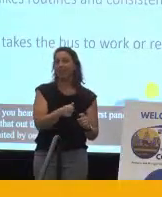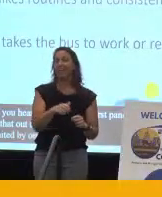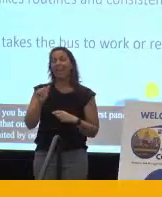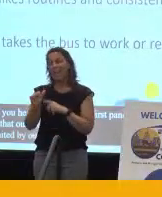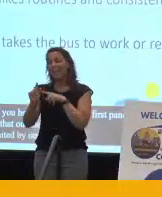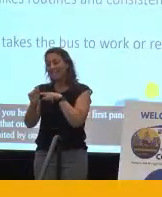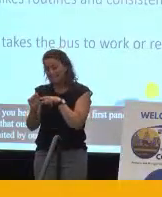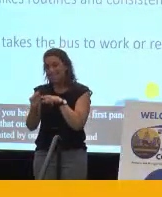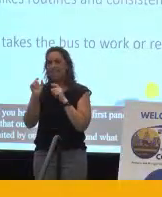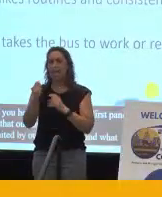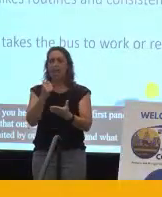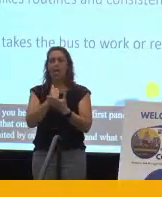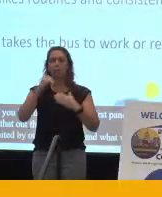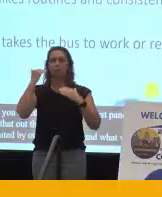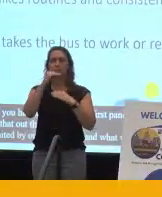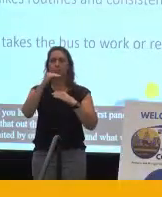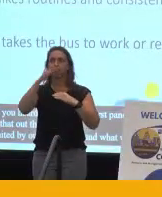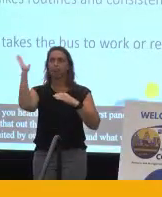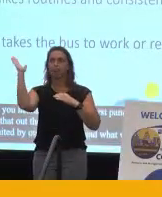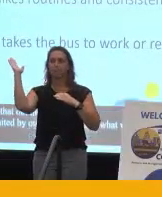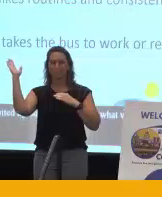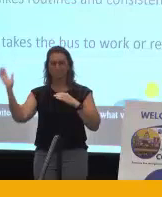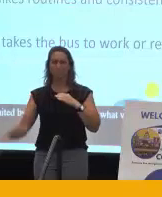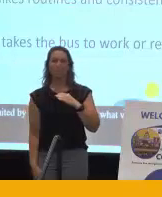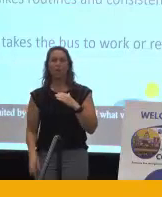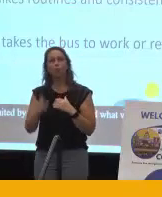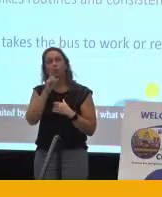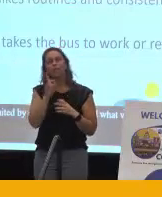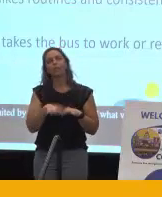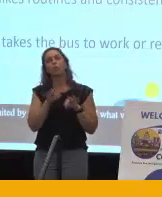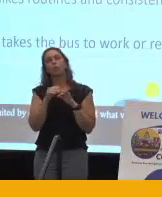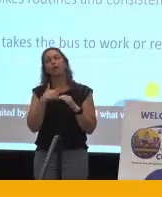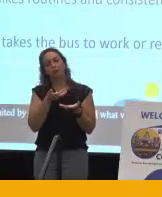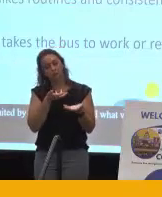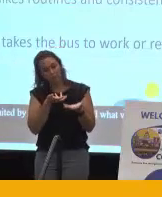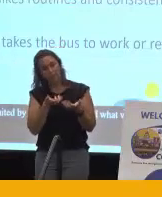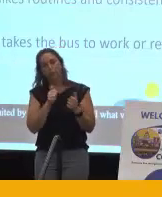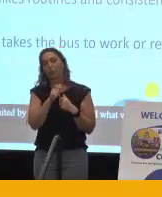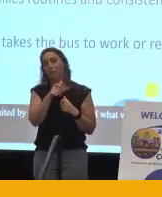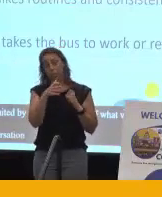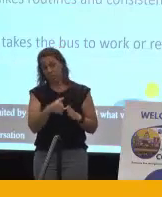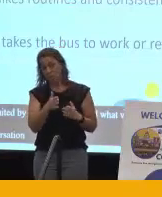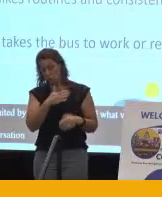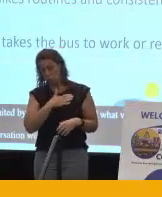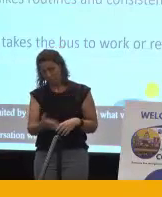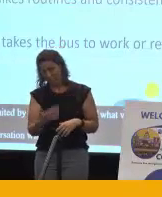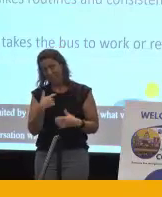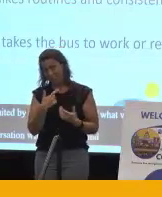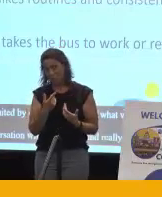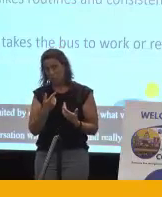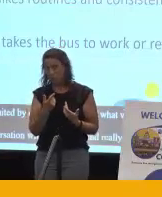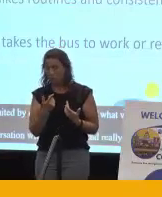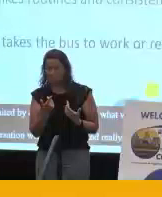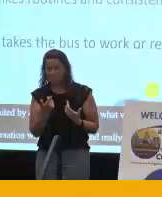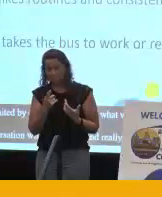of the pieces. It's having that conversation with the person and really being dedicated to, are you willing to put in the time to be able